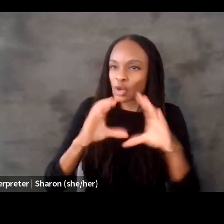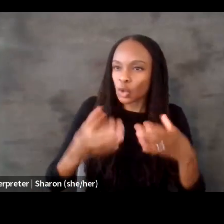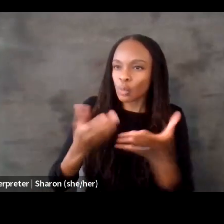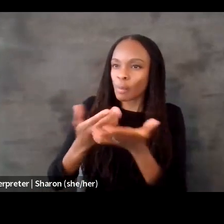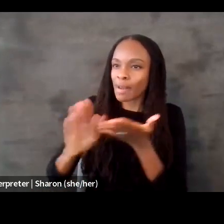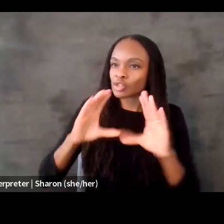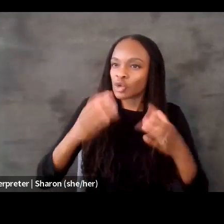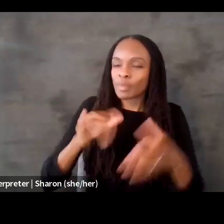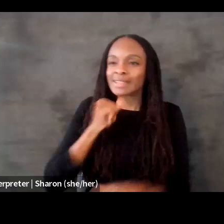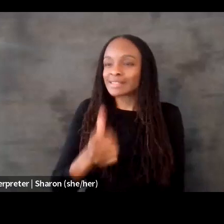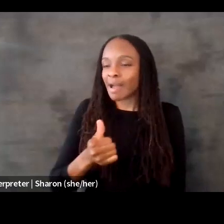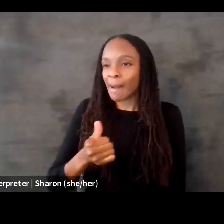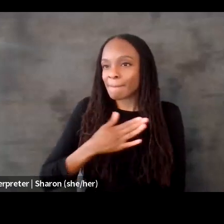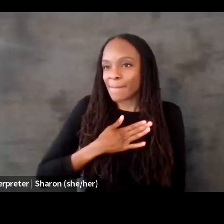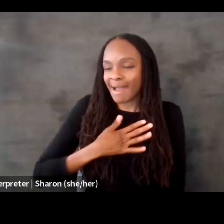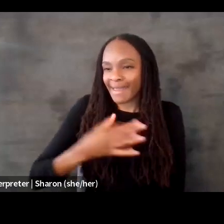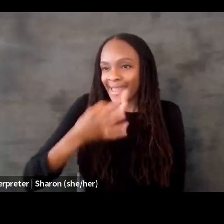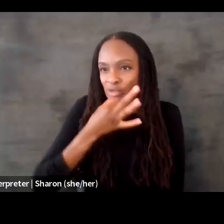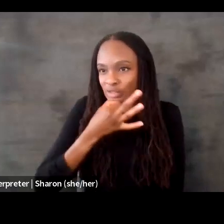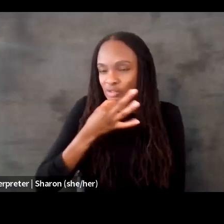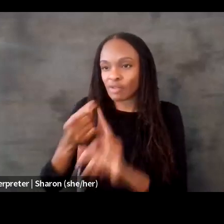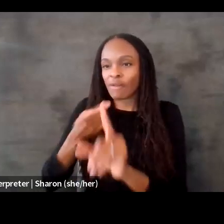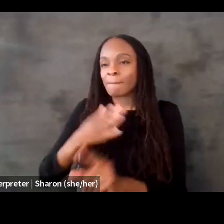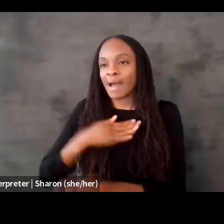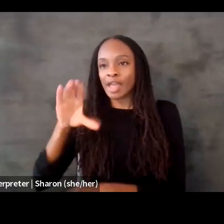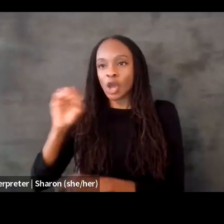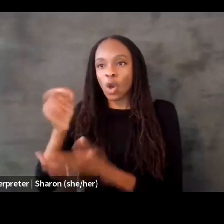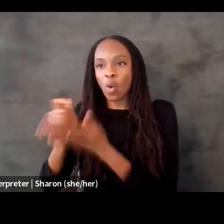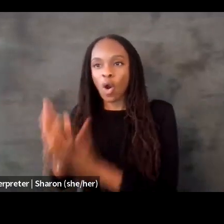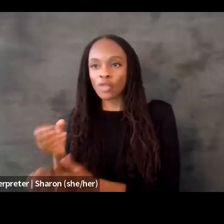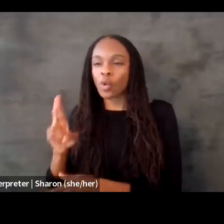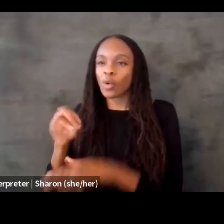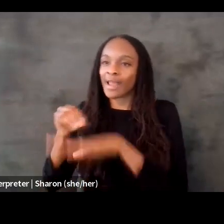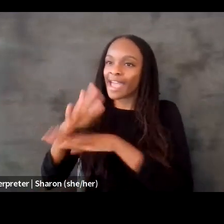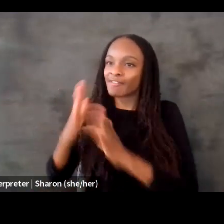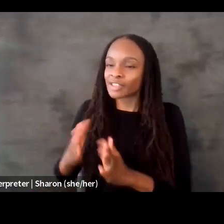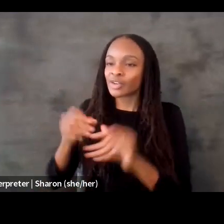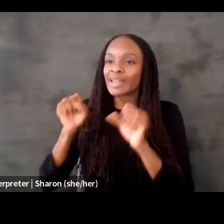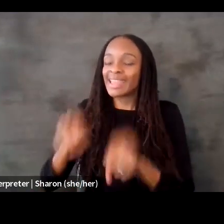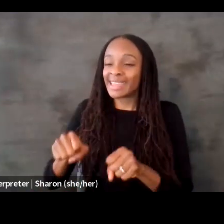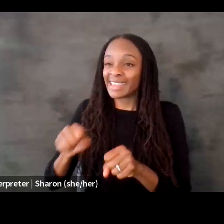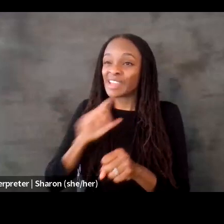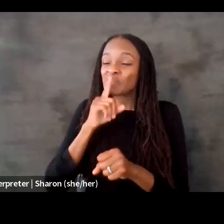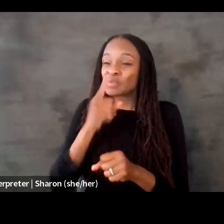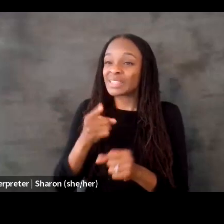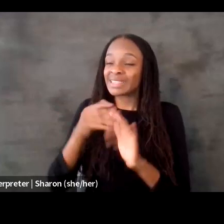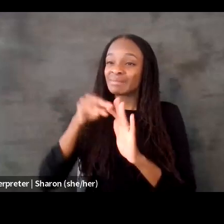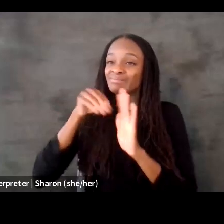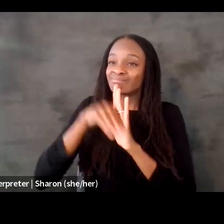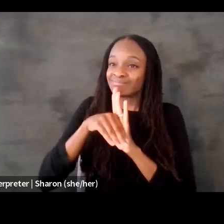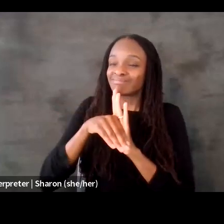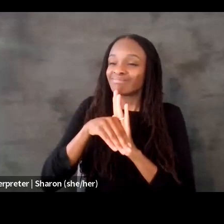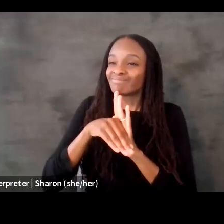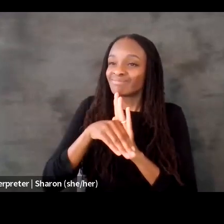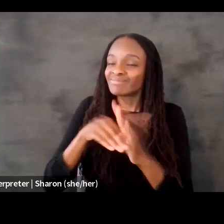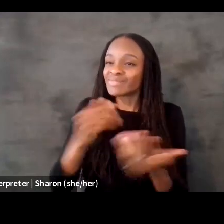the expertise of my author or my advisor or co-author, then that can compromise the quality of the manuscript, right? And so it can be a